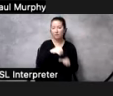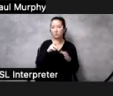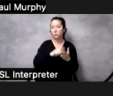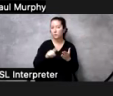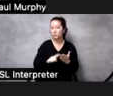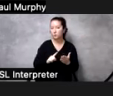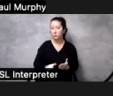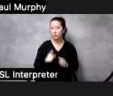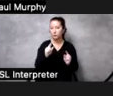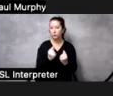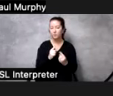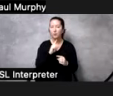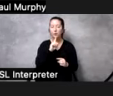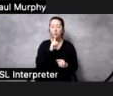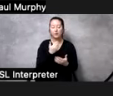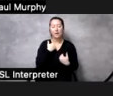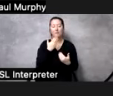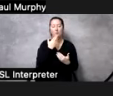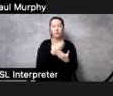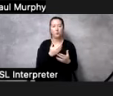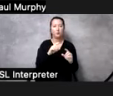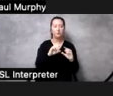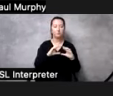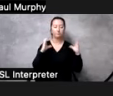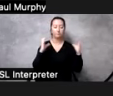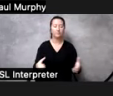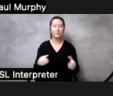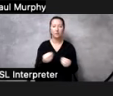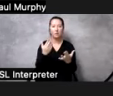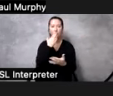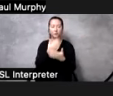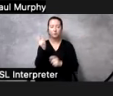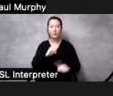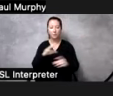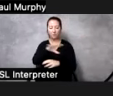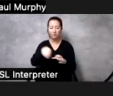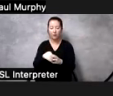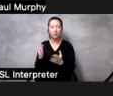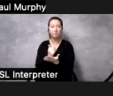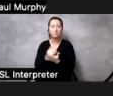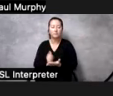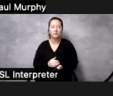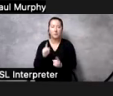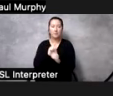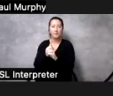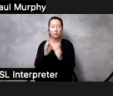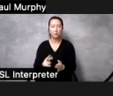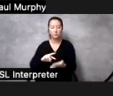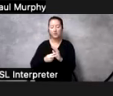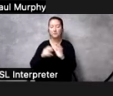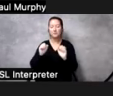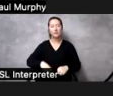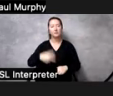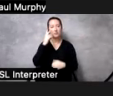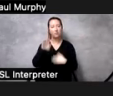really building that network and collecting mentors, we encourage everyone to kind of look at the resources that are available within